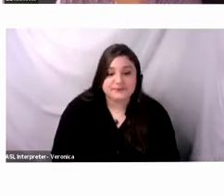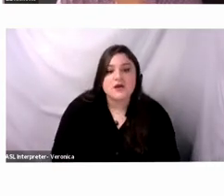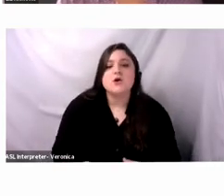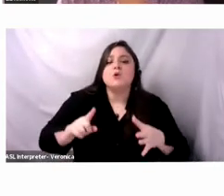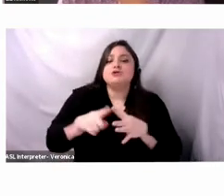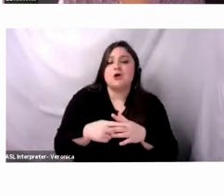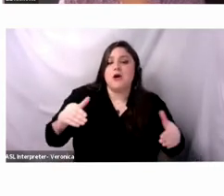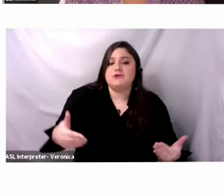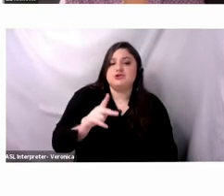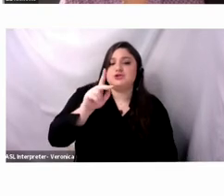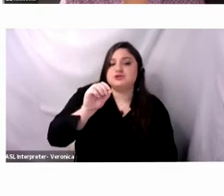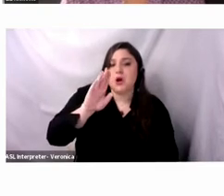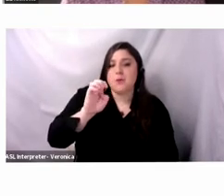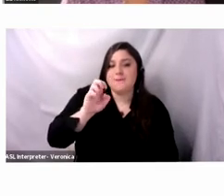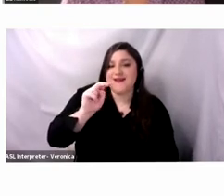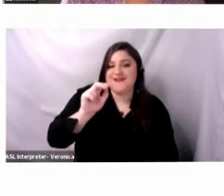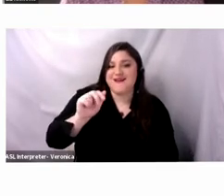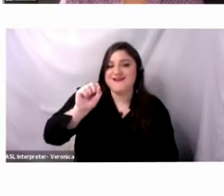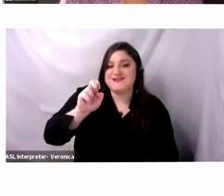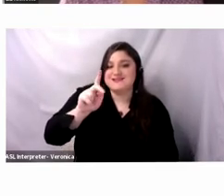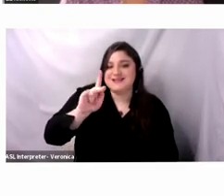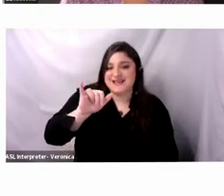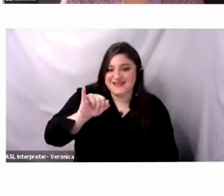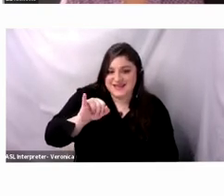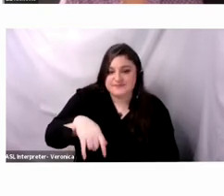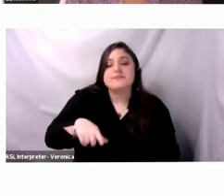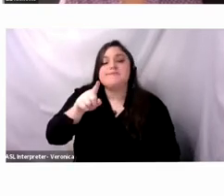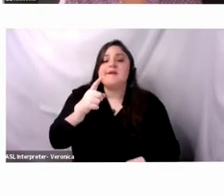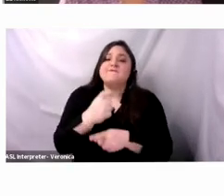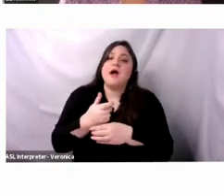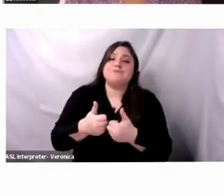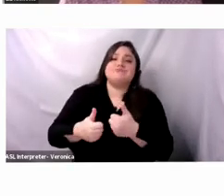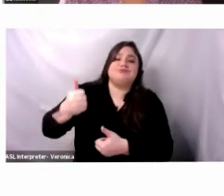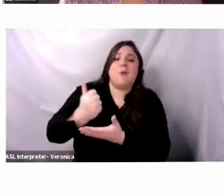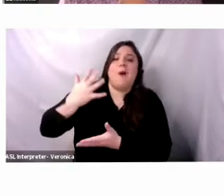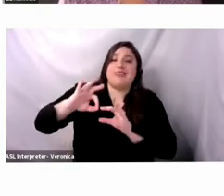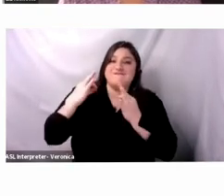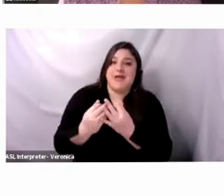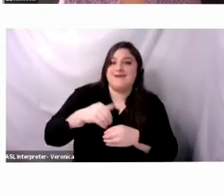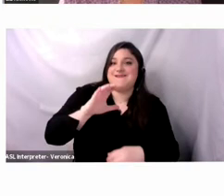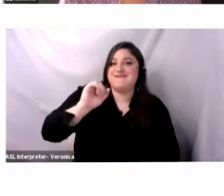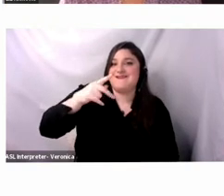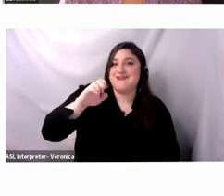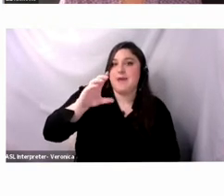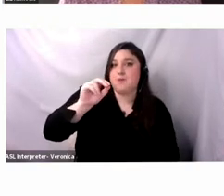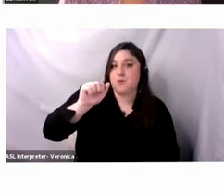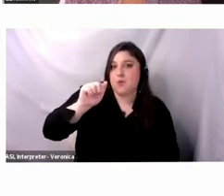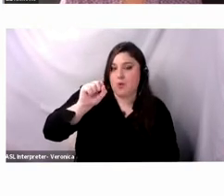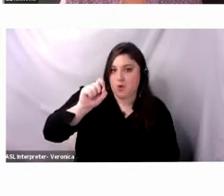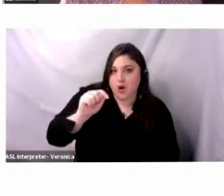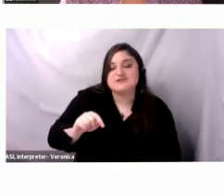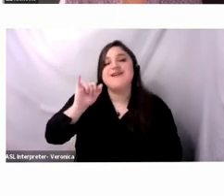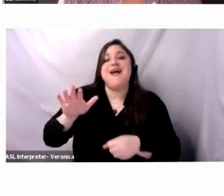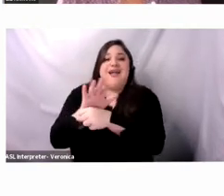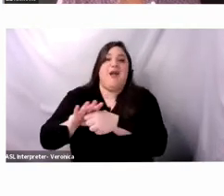in 1891 to an upper-class aristocratic family in Cape Coast, which at the time was part of the Gold Coast colony, today known as the country